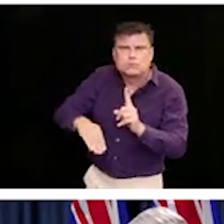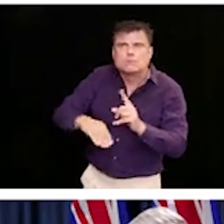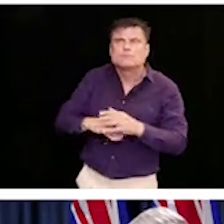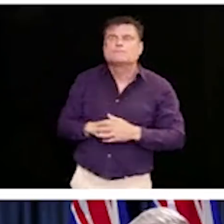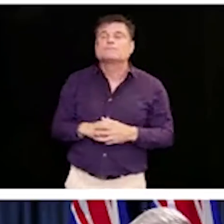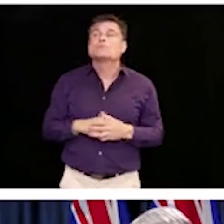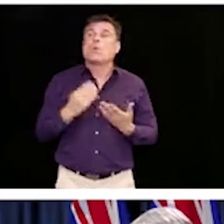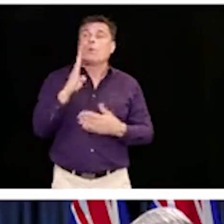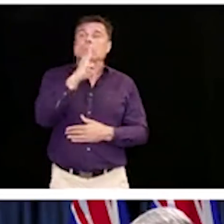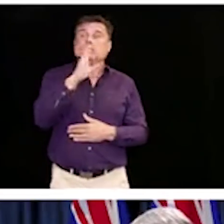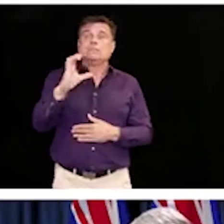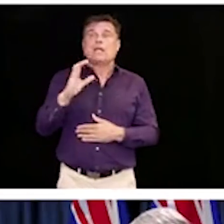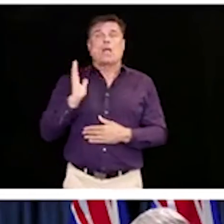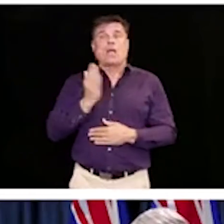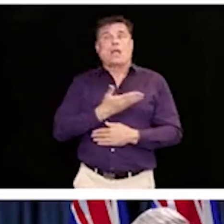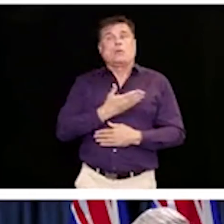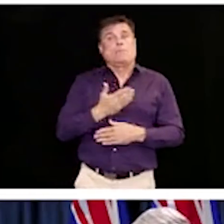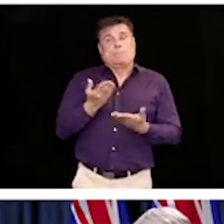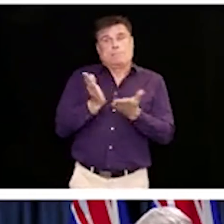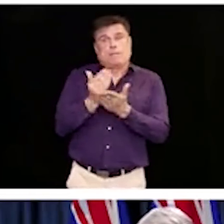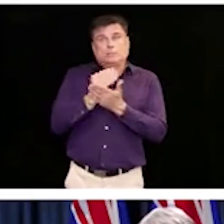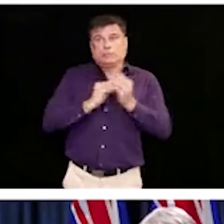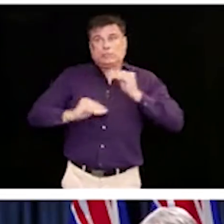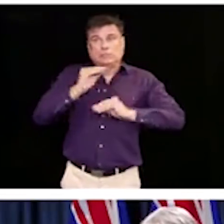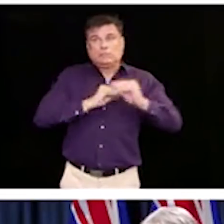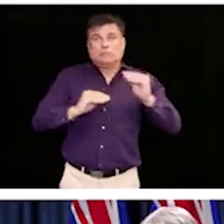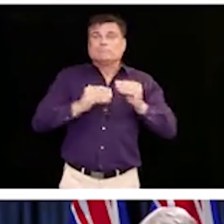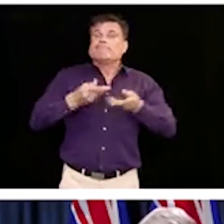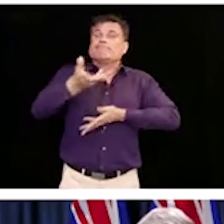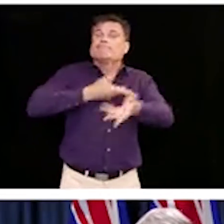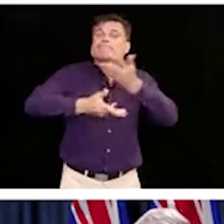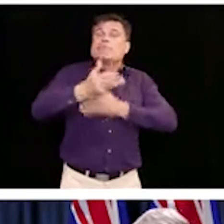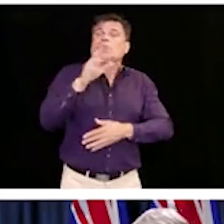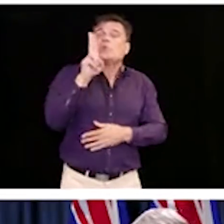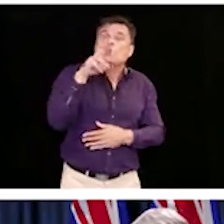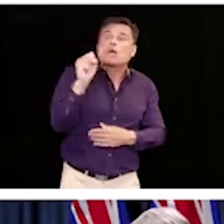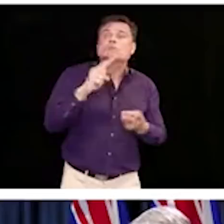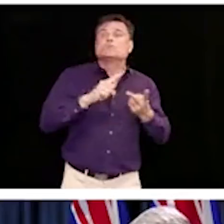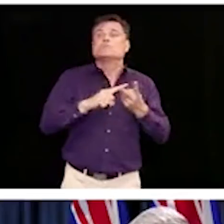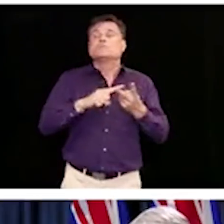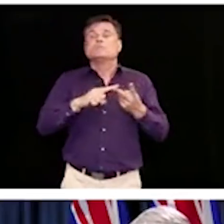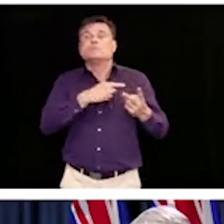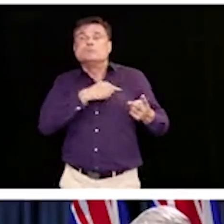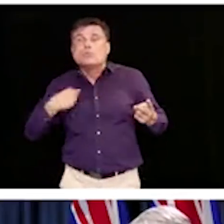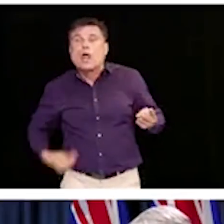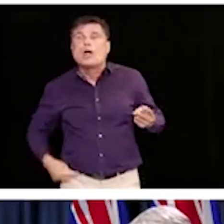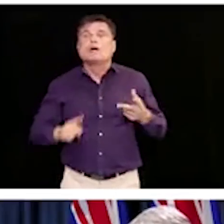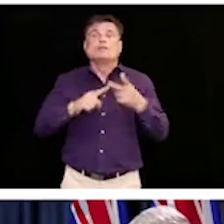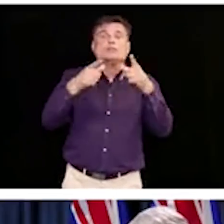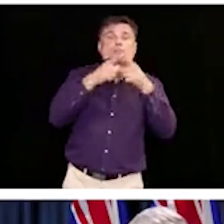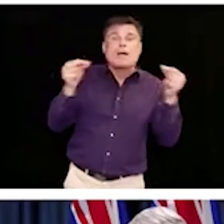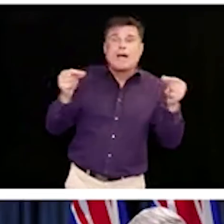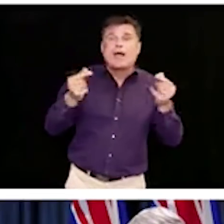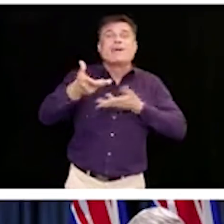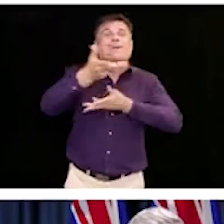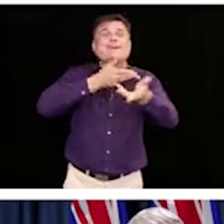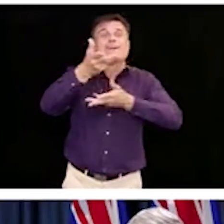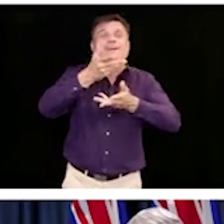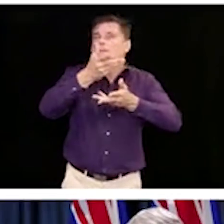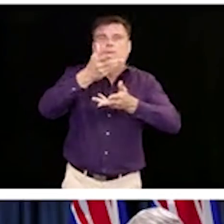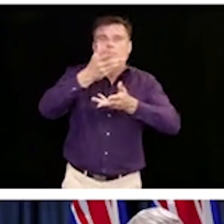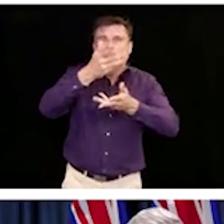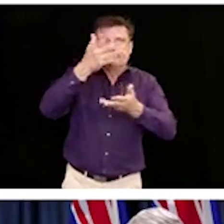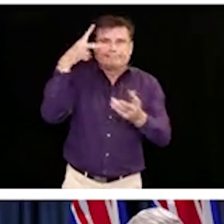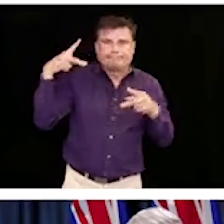BC's exports to our three major trading partners, US, China, and Japan, are all down on a year-to-year